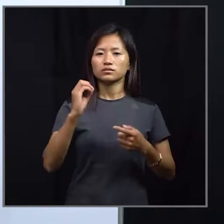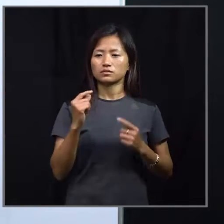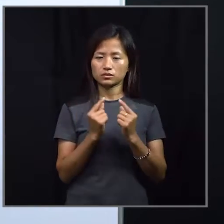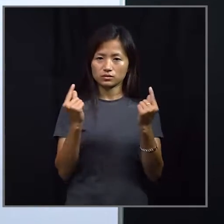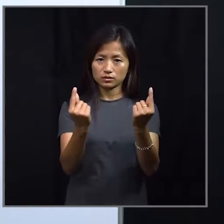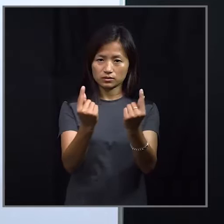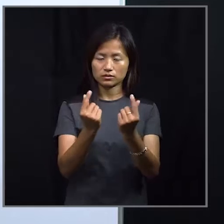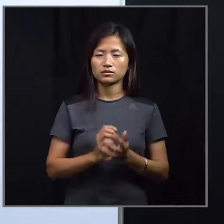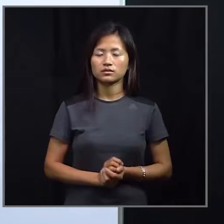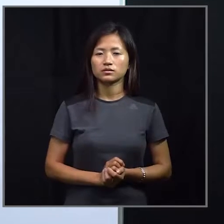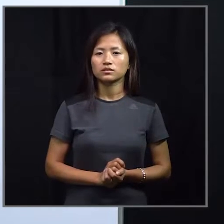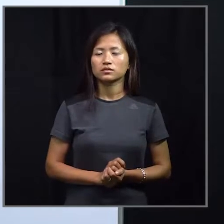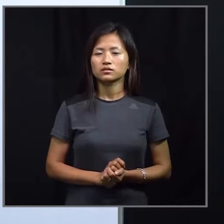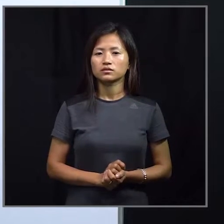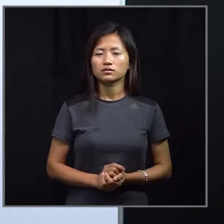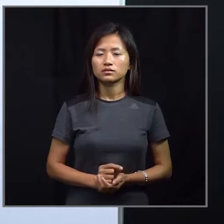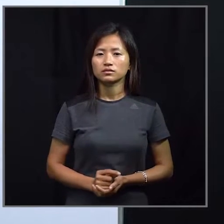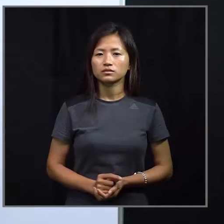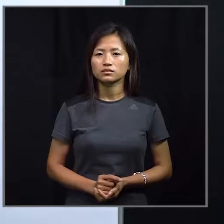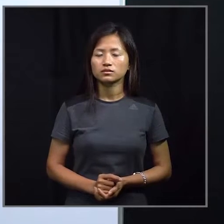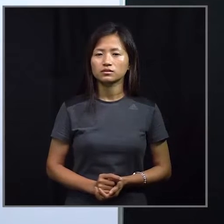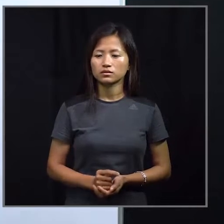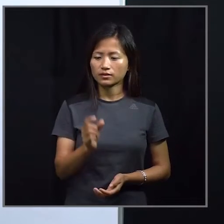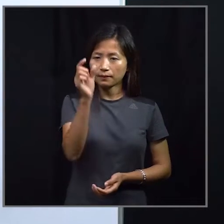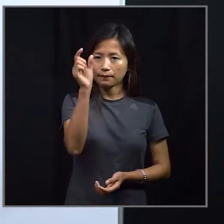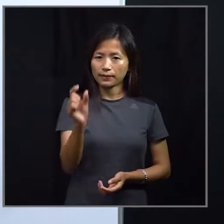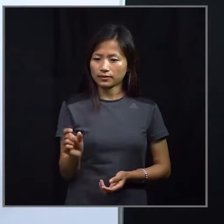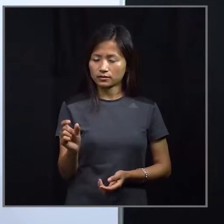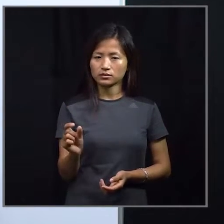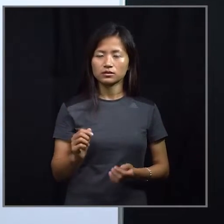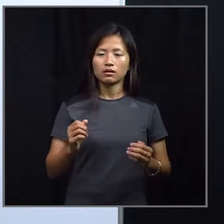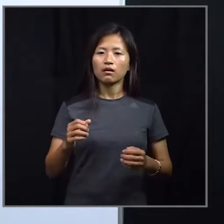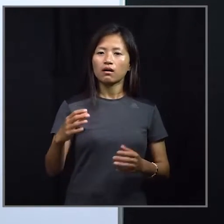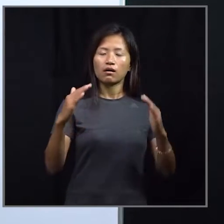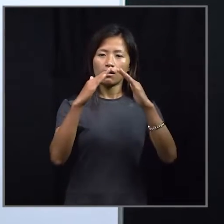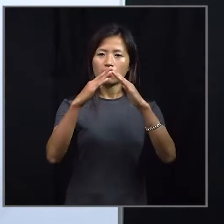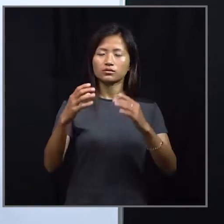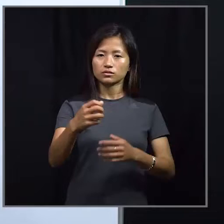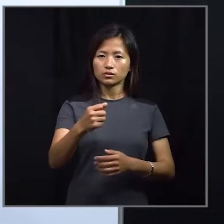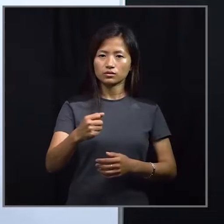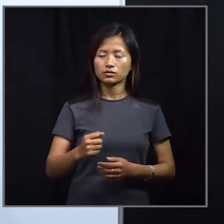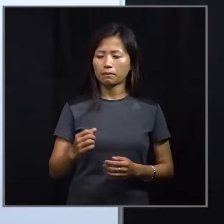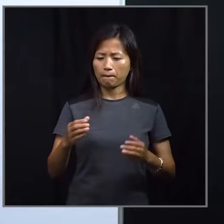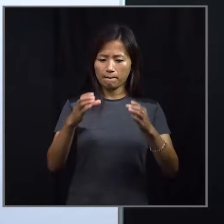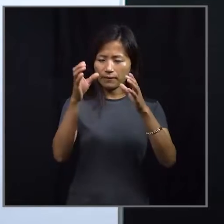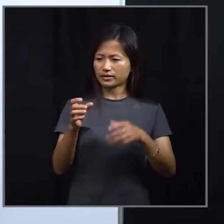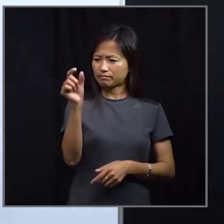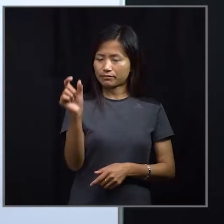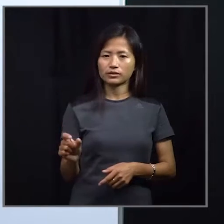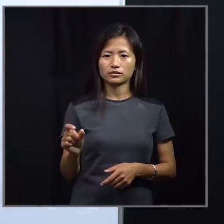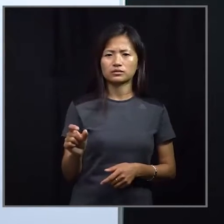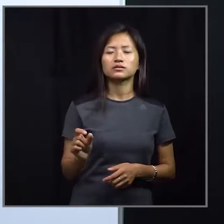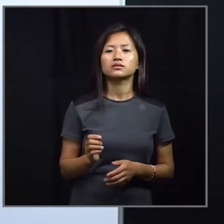units. So individual economic units like a particular household, or maybe a particular industry, or maybe